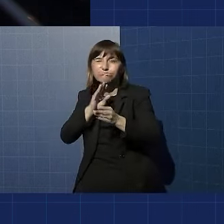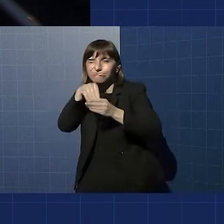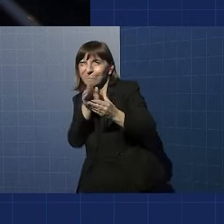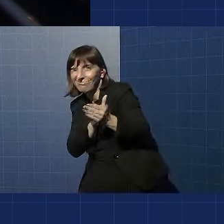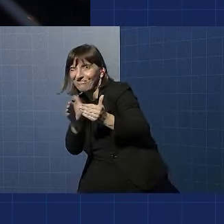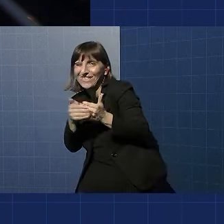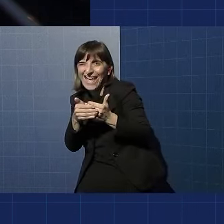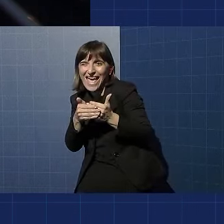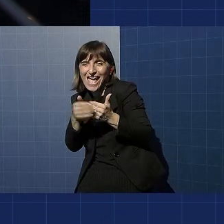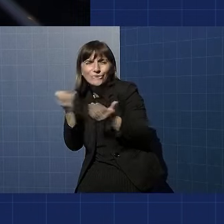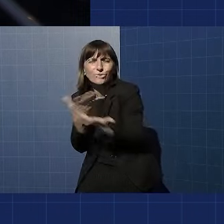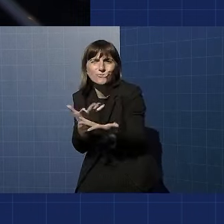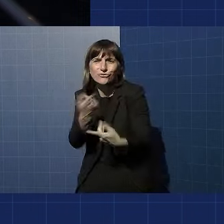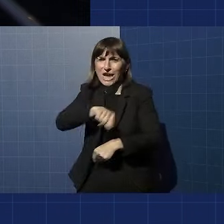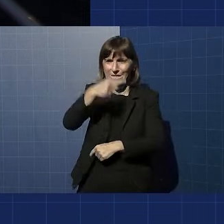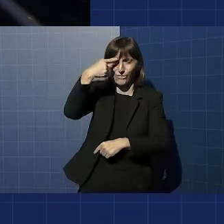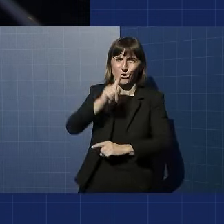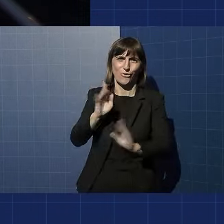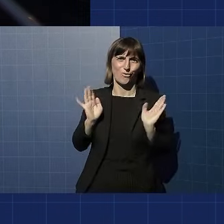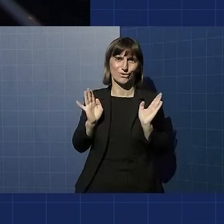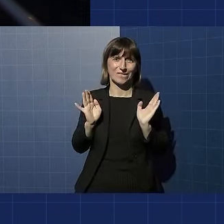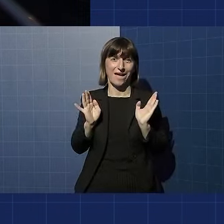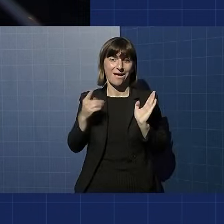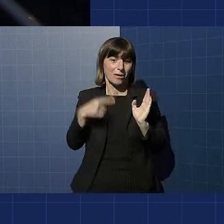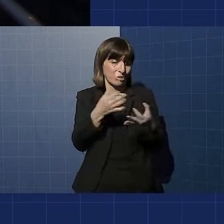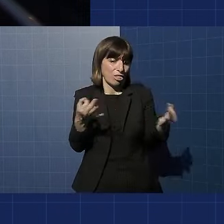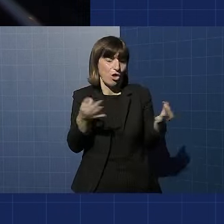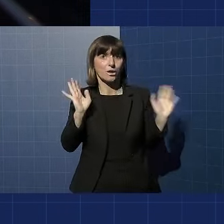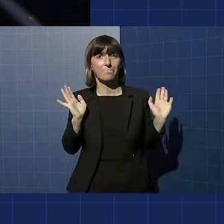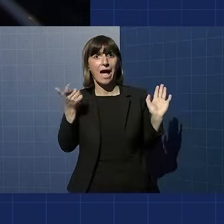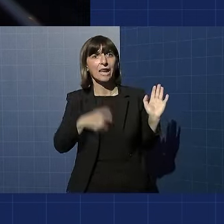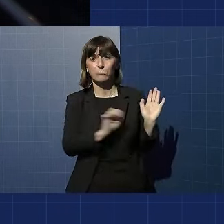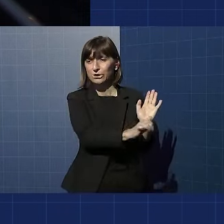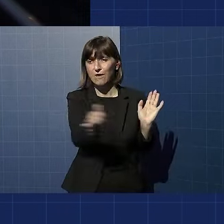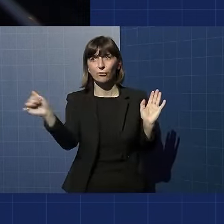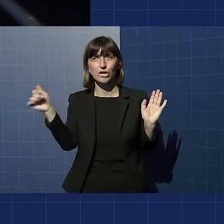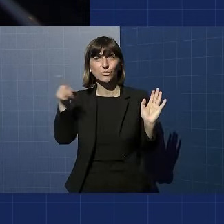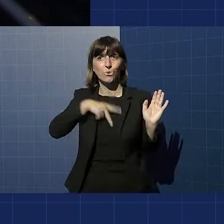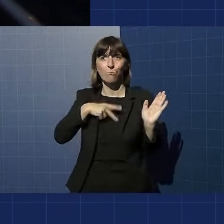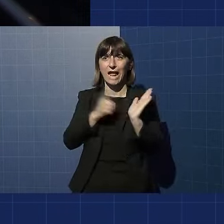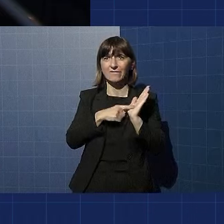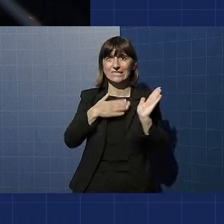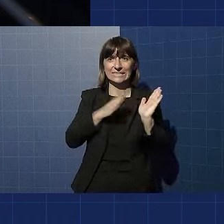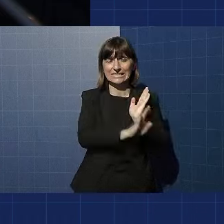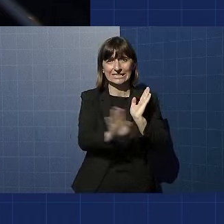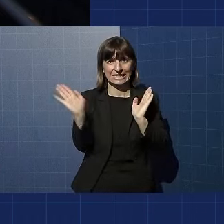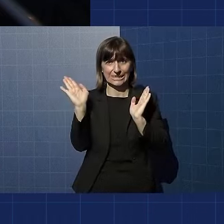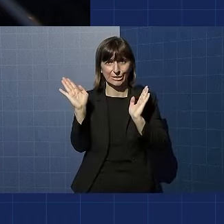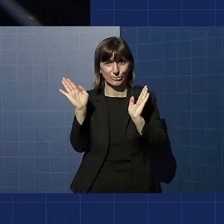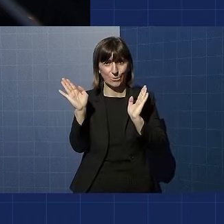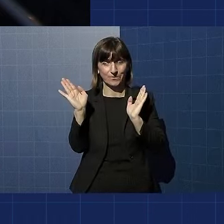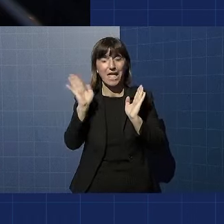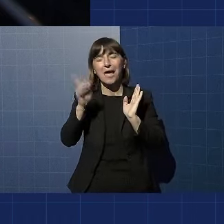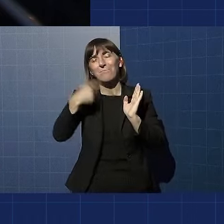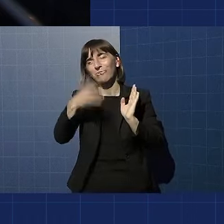their privacy. But maybe just to reassure you in that regard, we've been doing now for more than 20 years missions on the